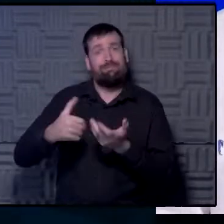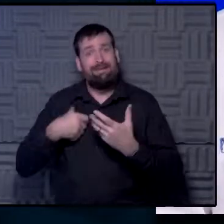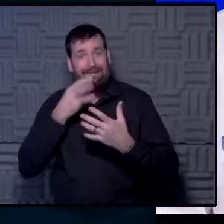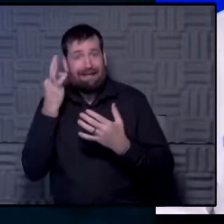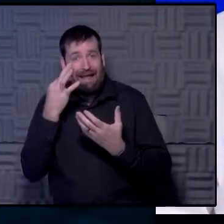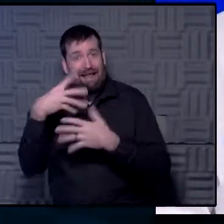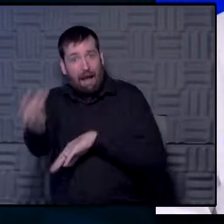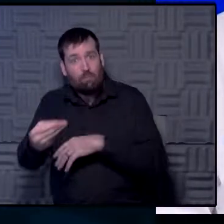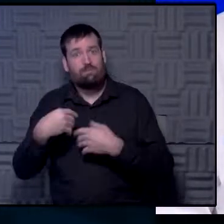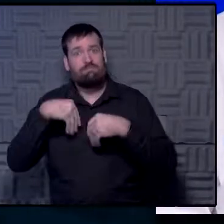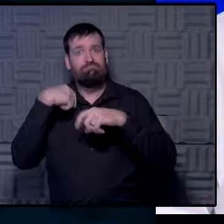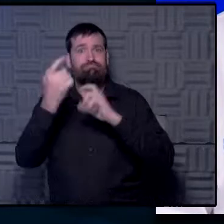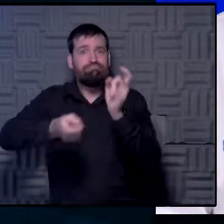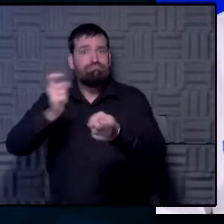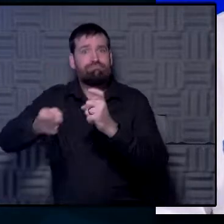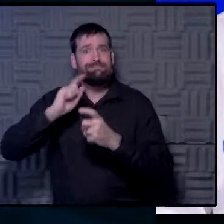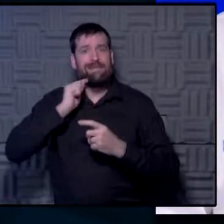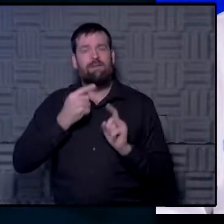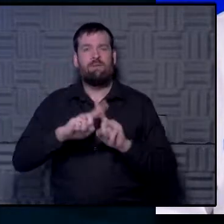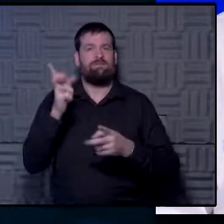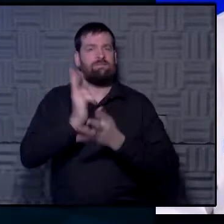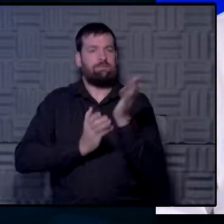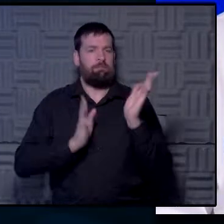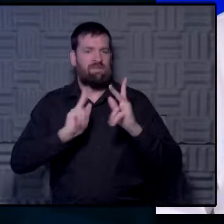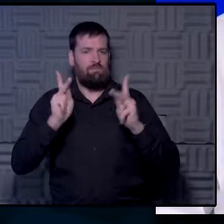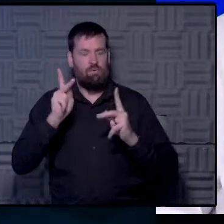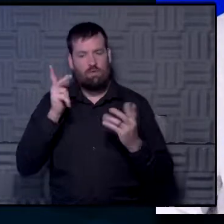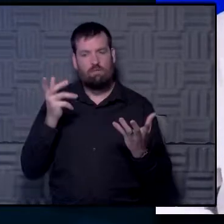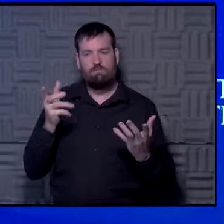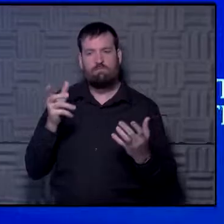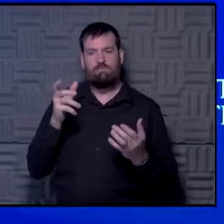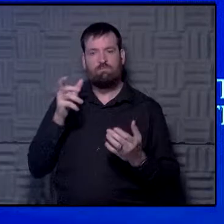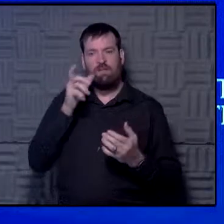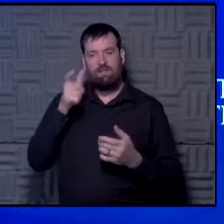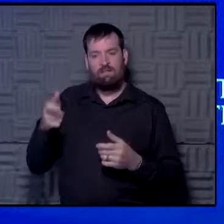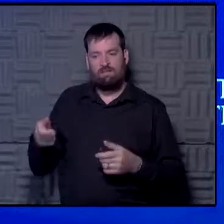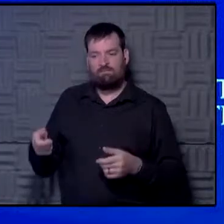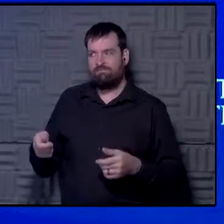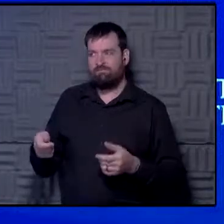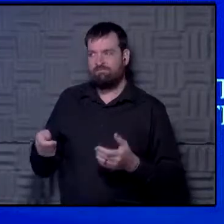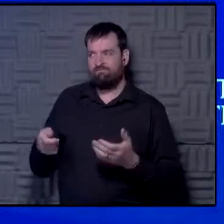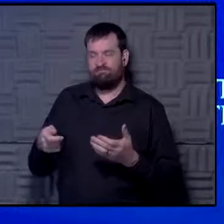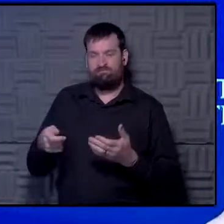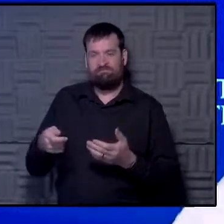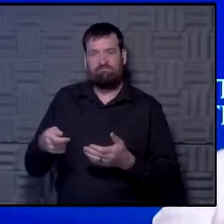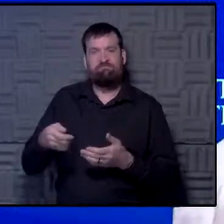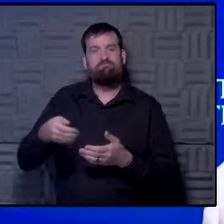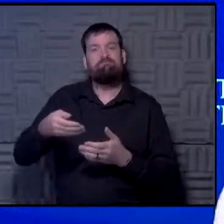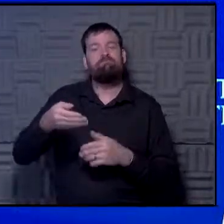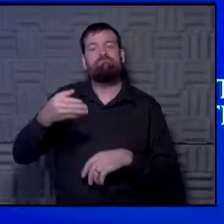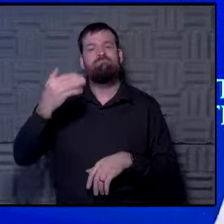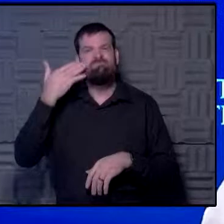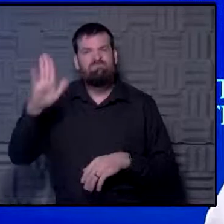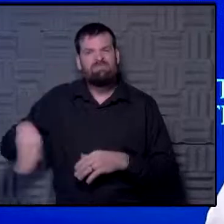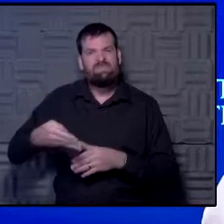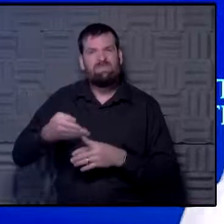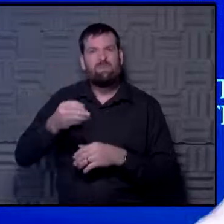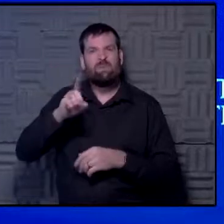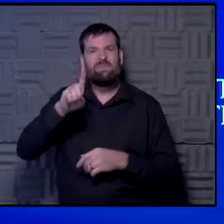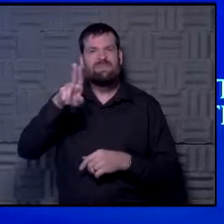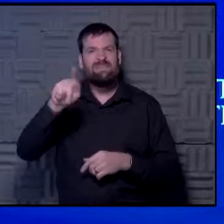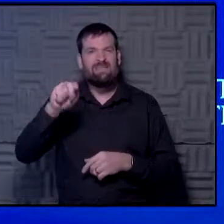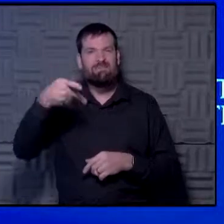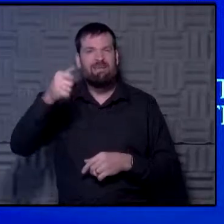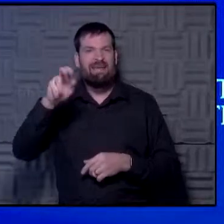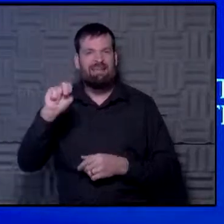But I've heard some people say, well, I'm just going to take a little scoop at the end of a broomstick and take it out there